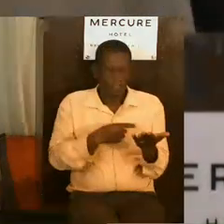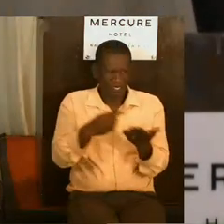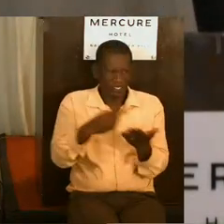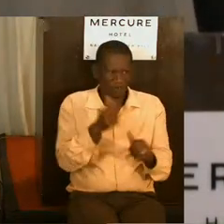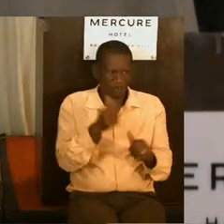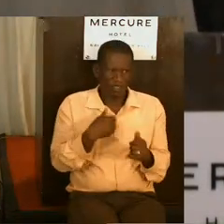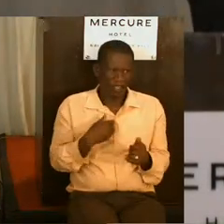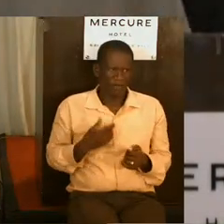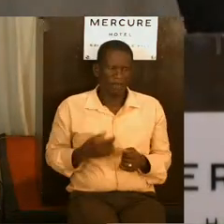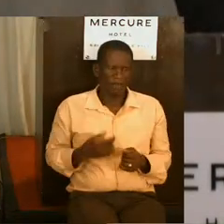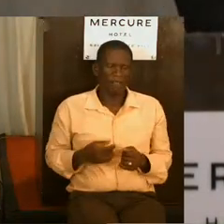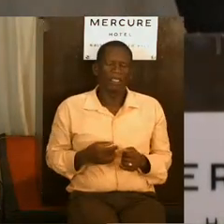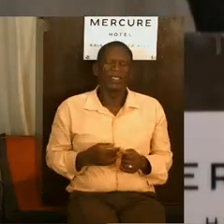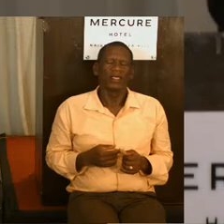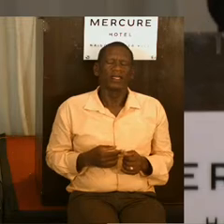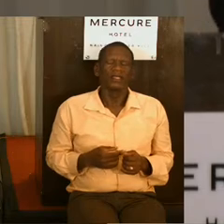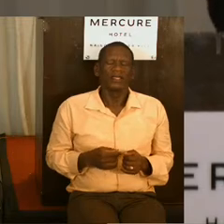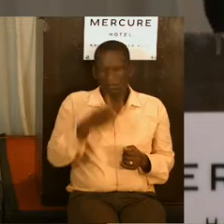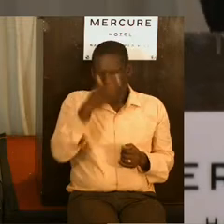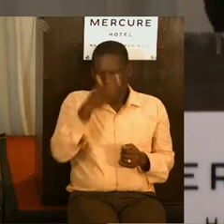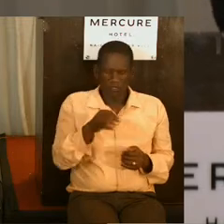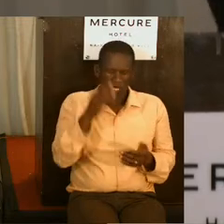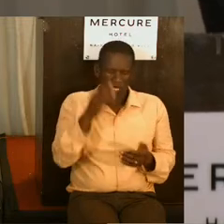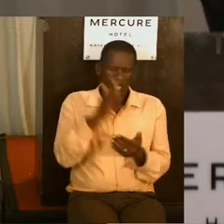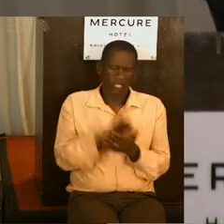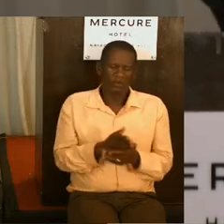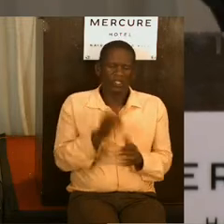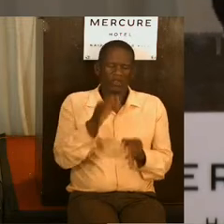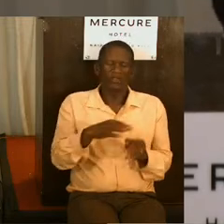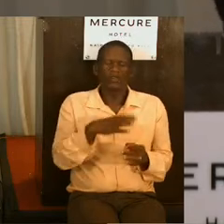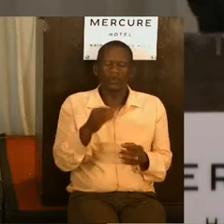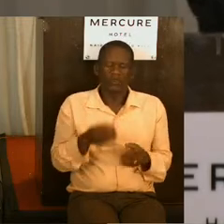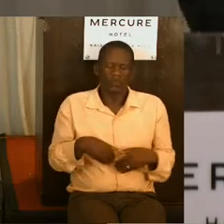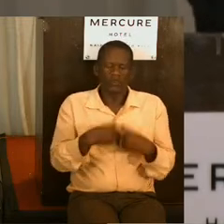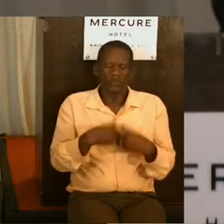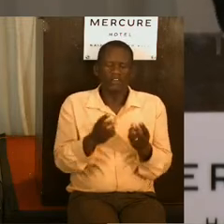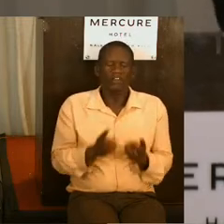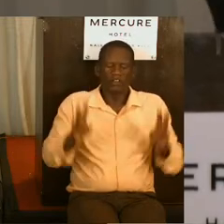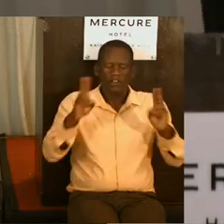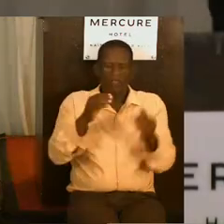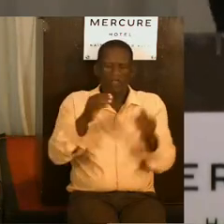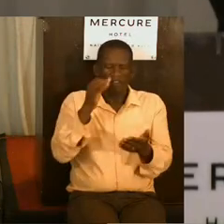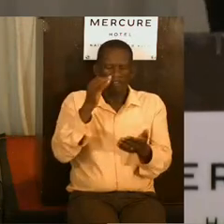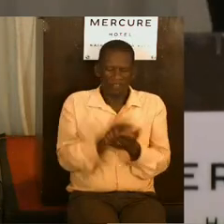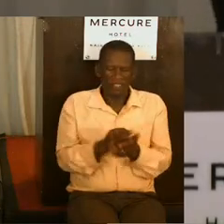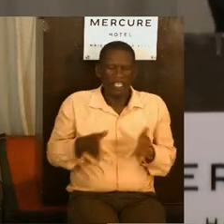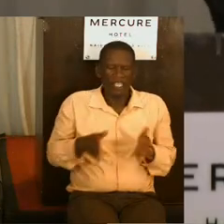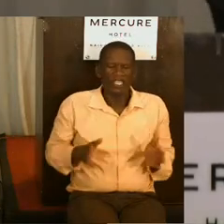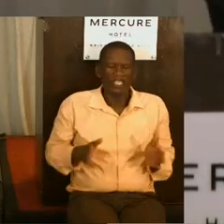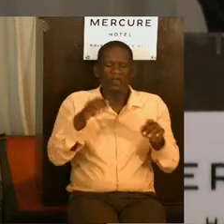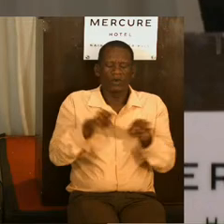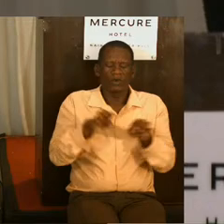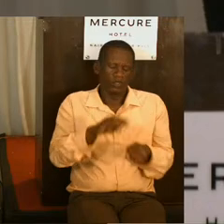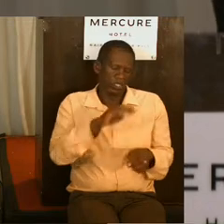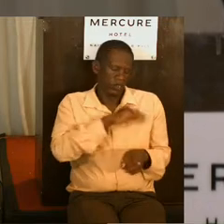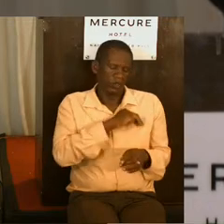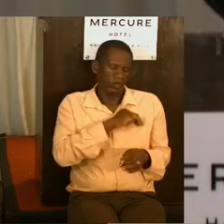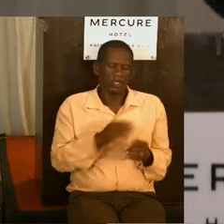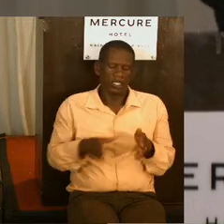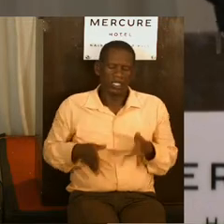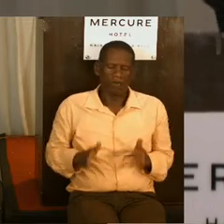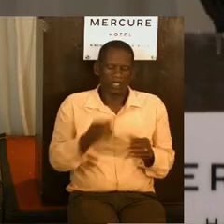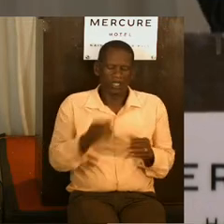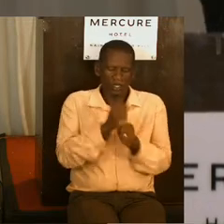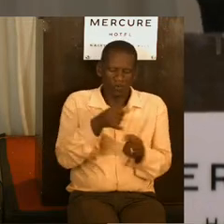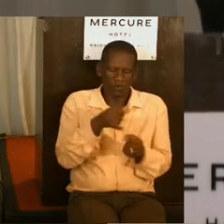that we are having uh because you actually if you're going to instill values Faith the way even the missionaries the way